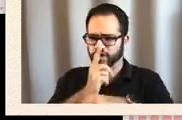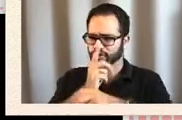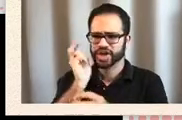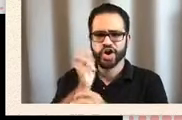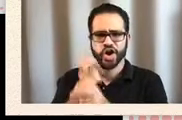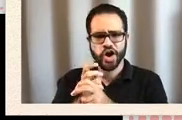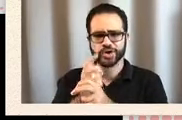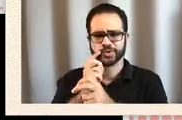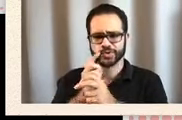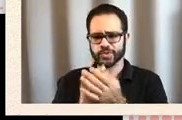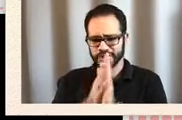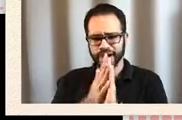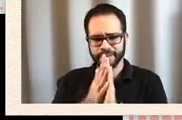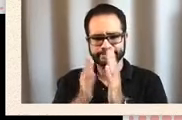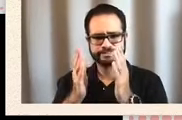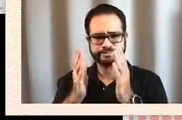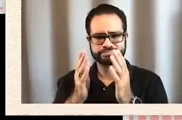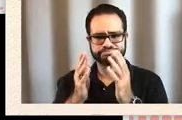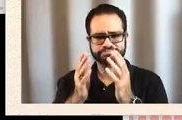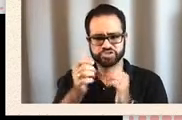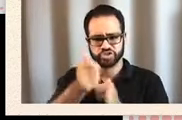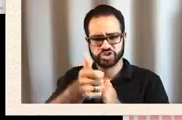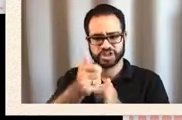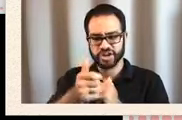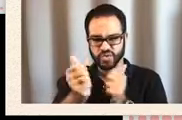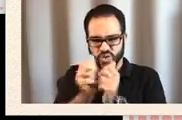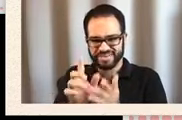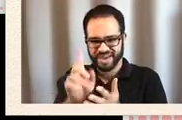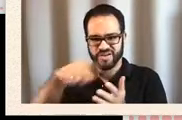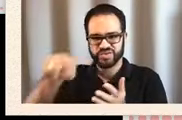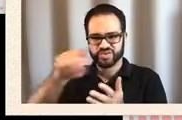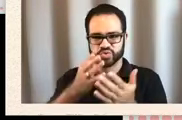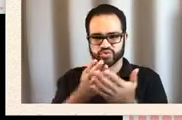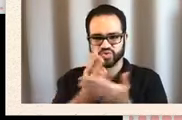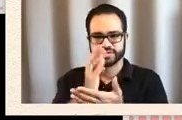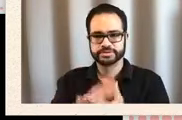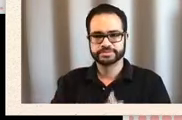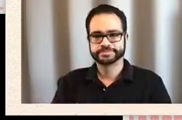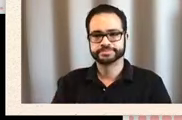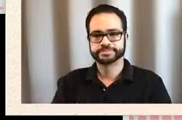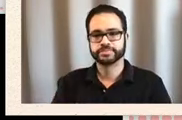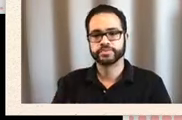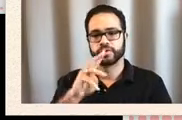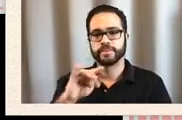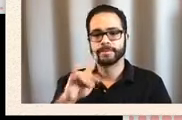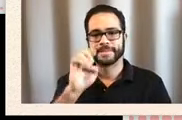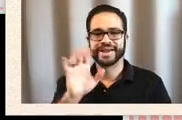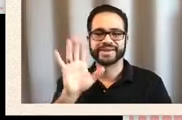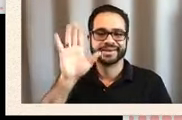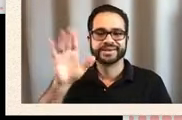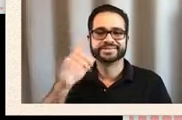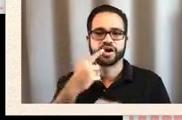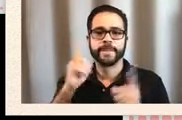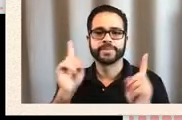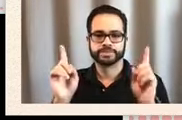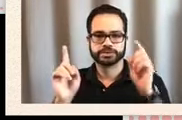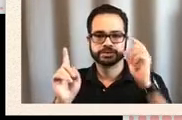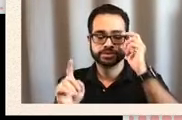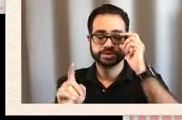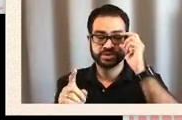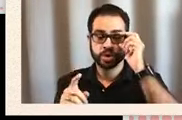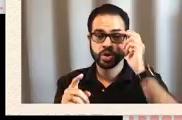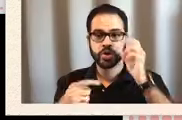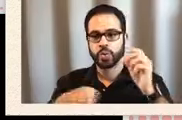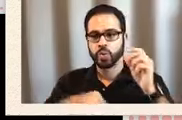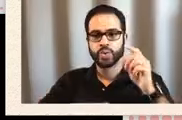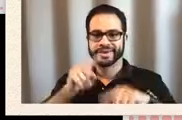you are without those rights. So Mike's accomplishments. We were not able to show you the